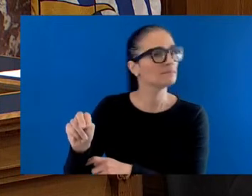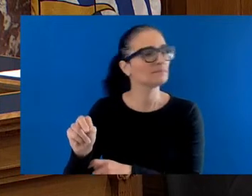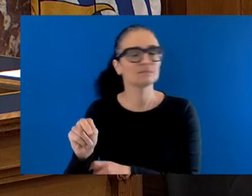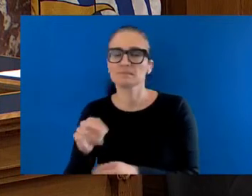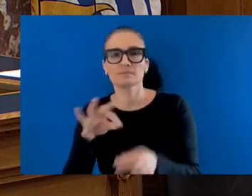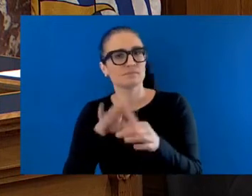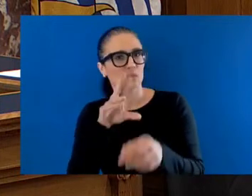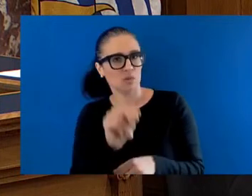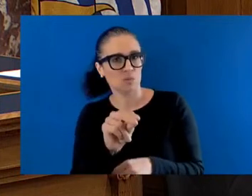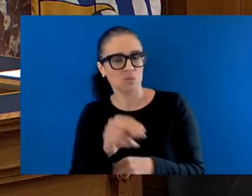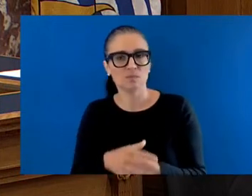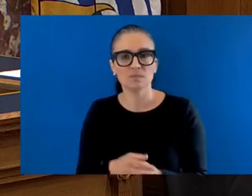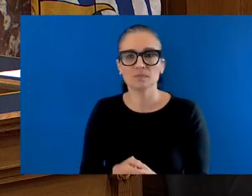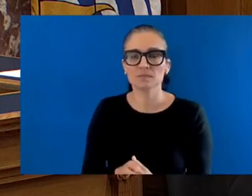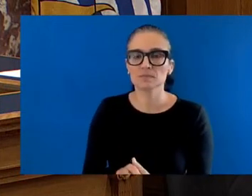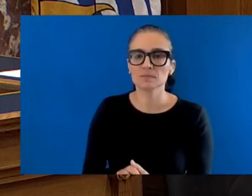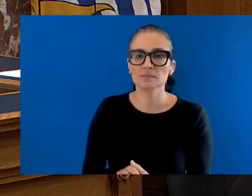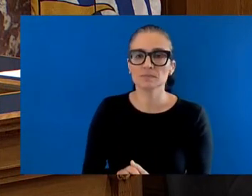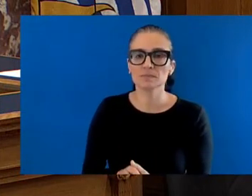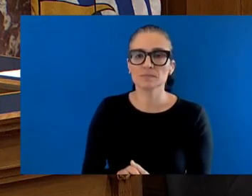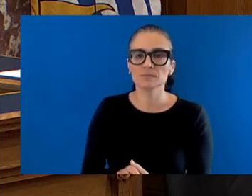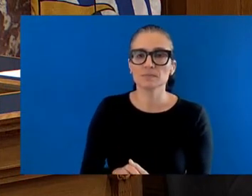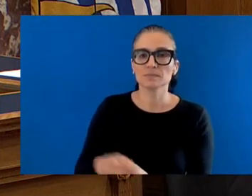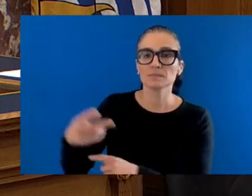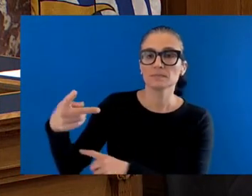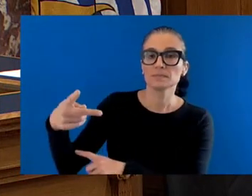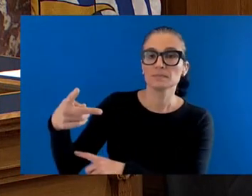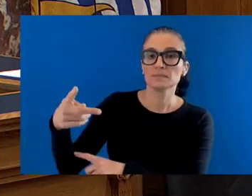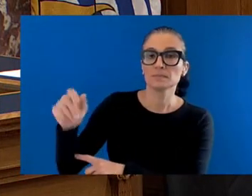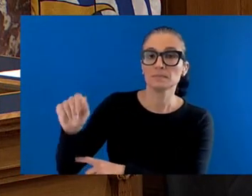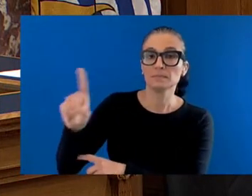Ms. Padden. I vote nay.